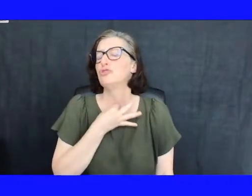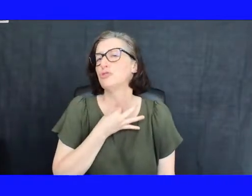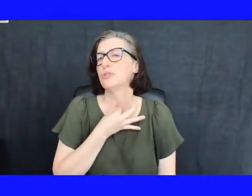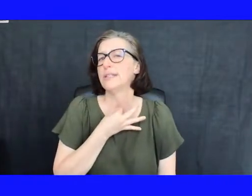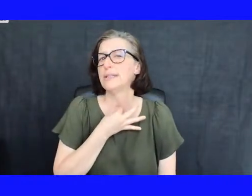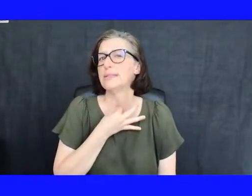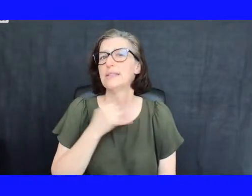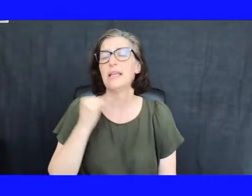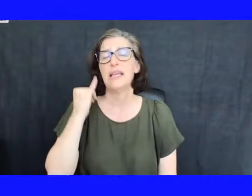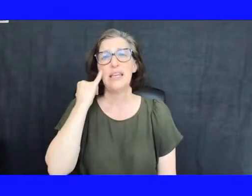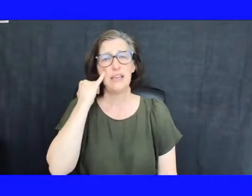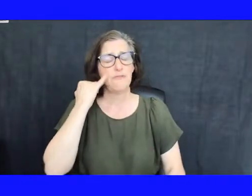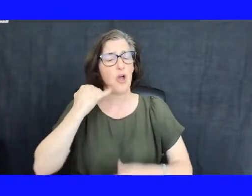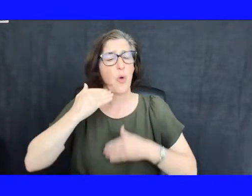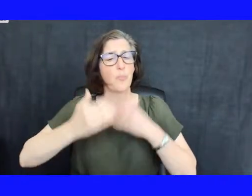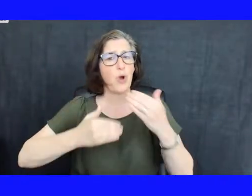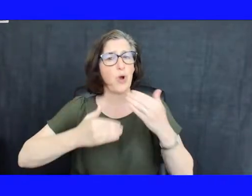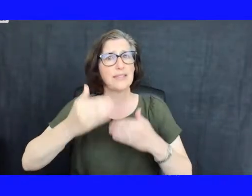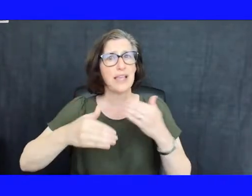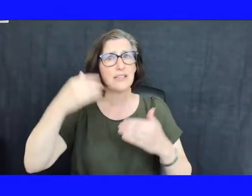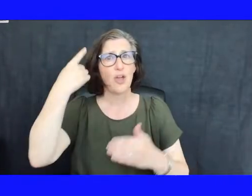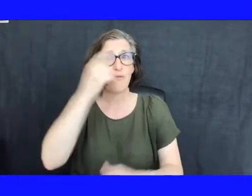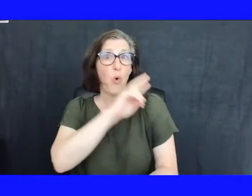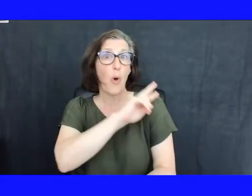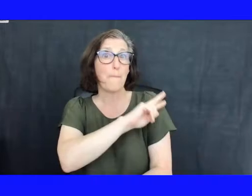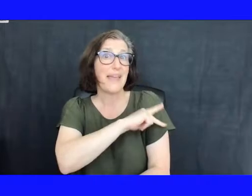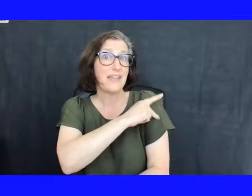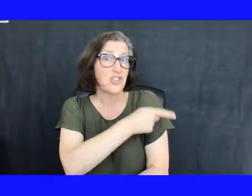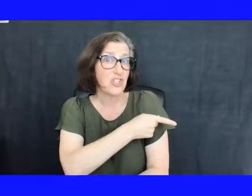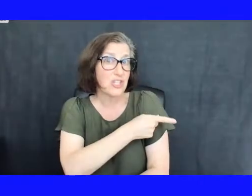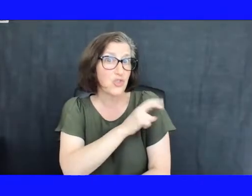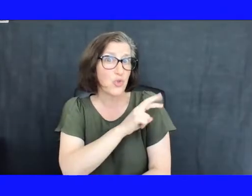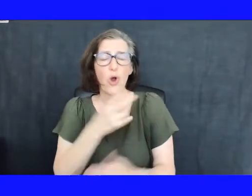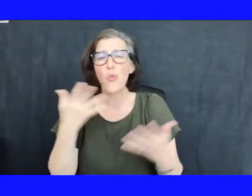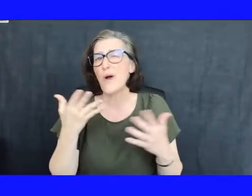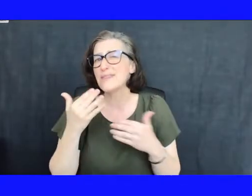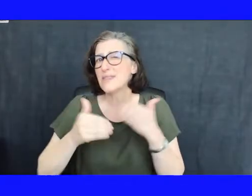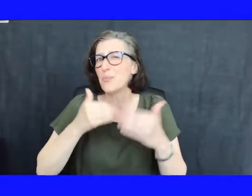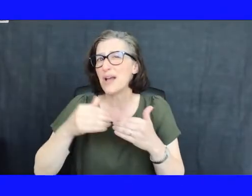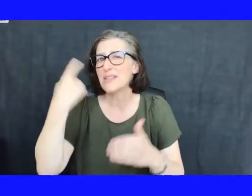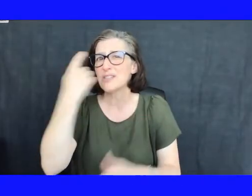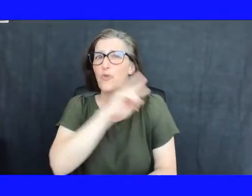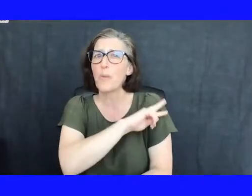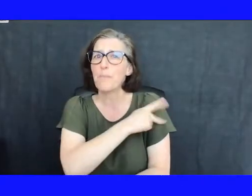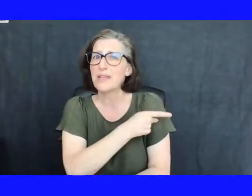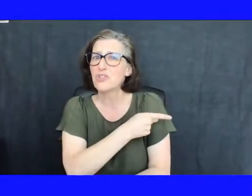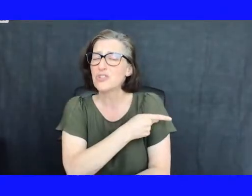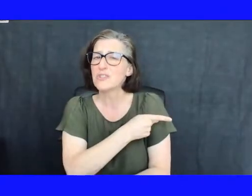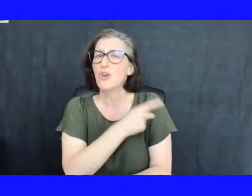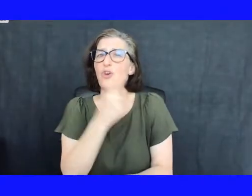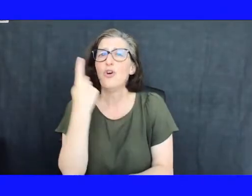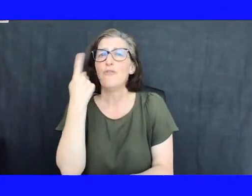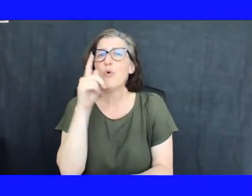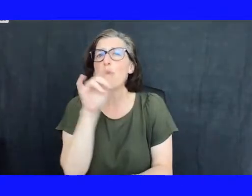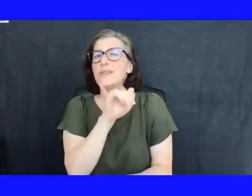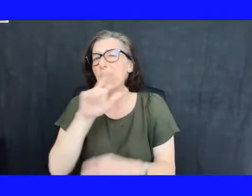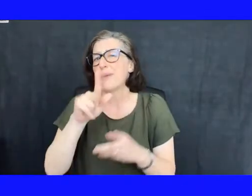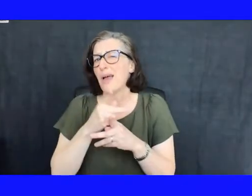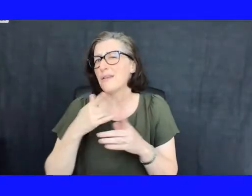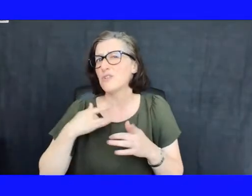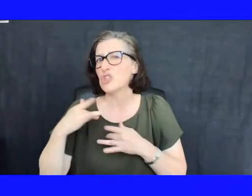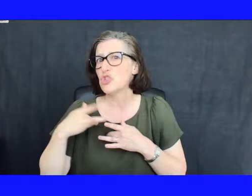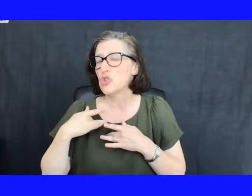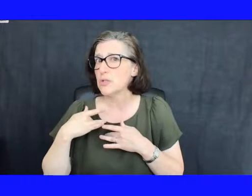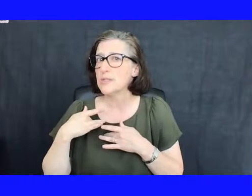accommodations that are done through the Office of Patient Relations. So it really depends on what the nature of the accommodation sought